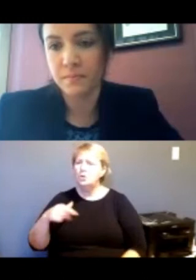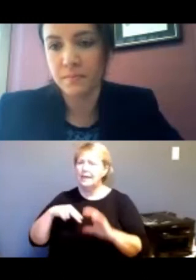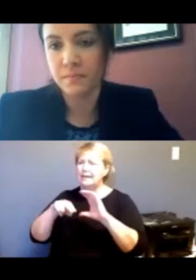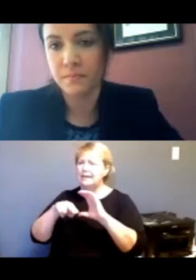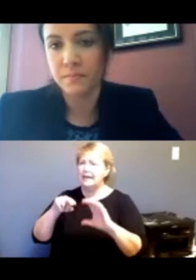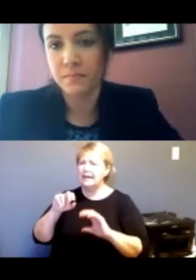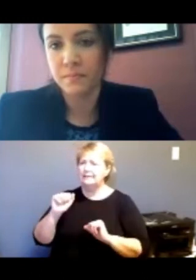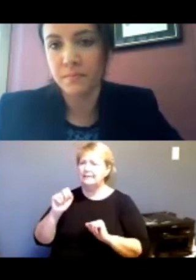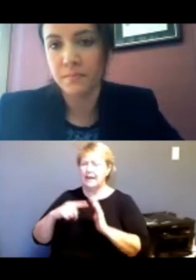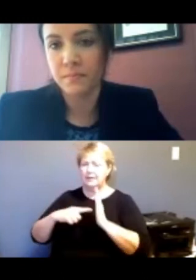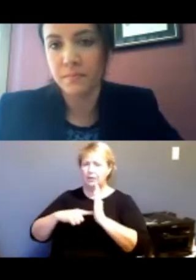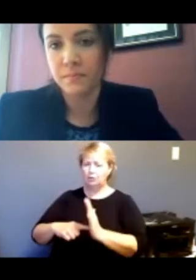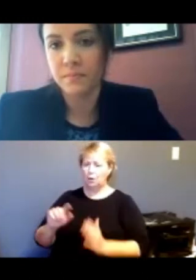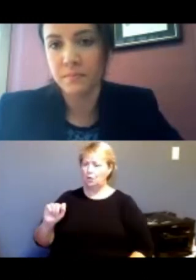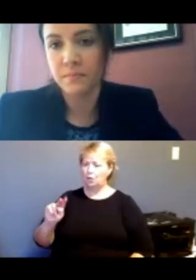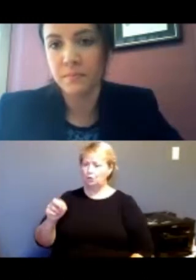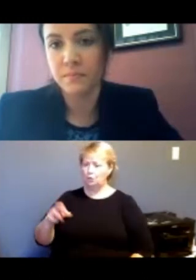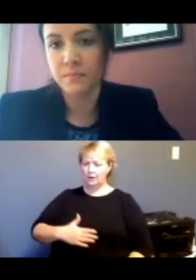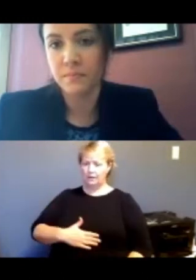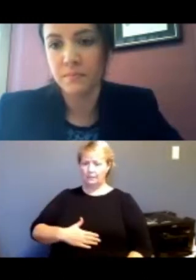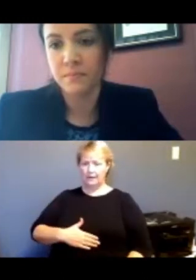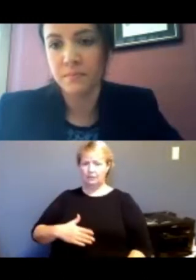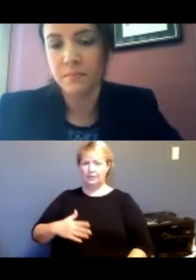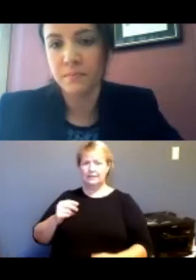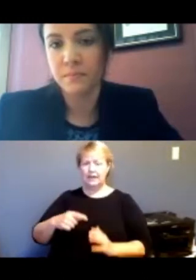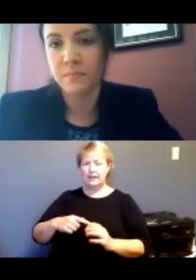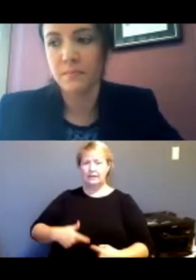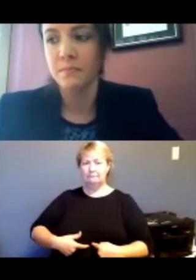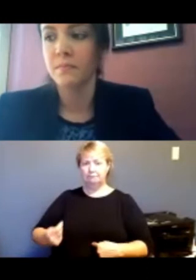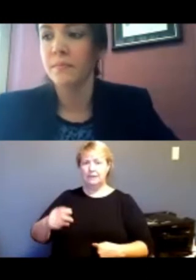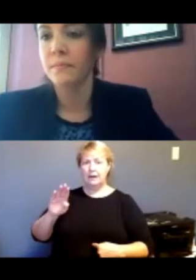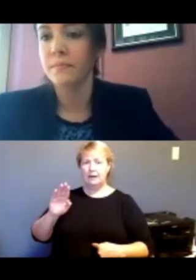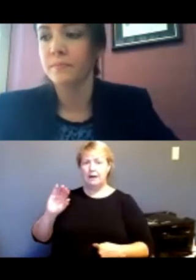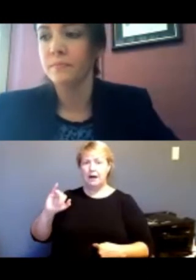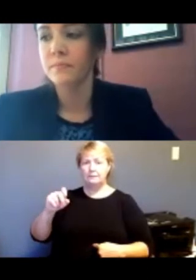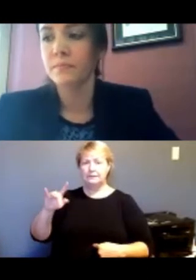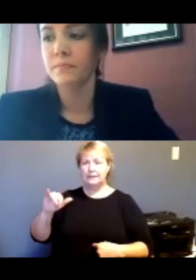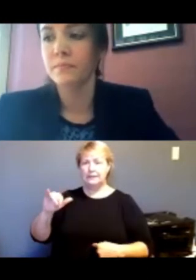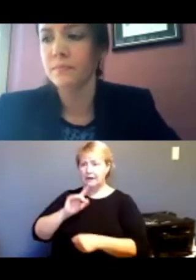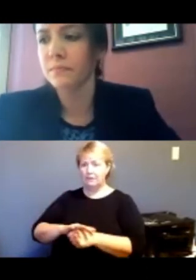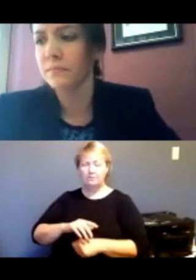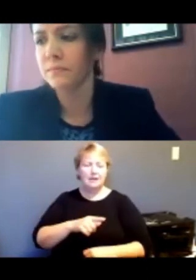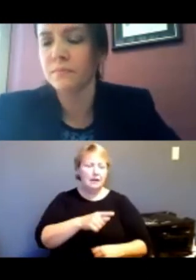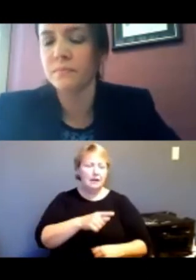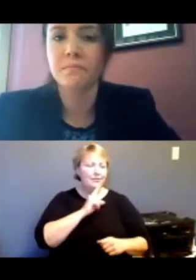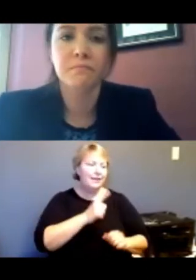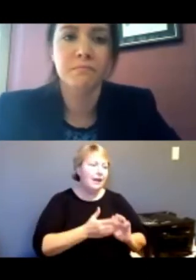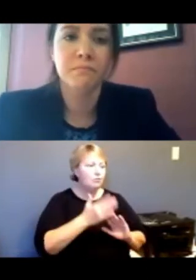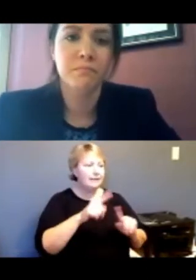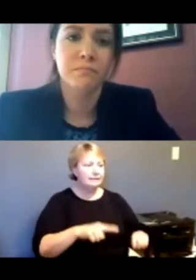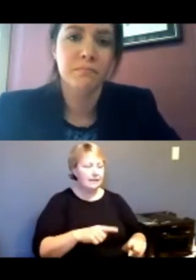the tumor in the pancreas, and then they did some biopsies of it, and they confirmed that it was cancer. They ran some tests, yeah, they all that stuff.